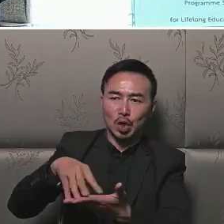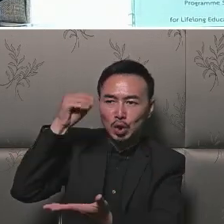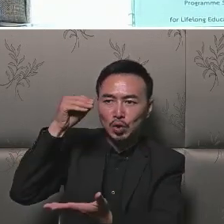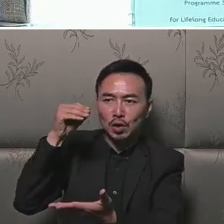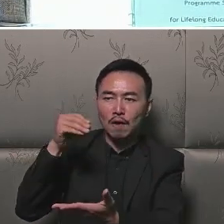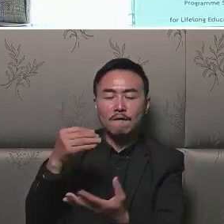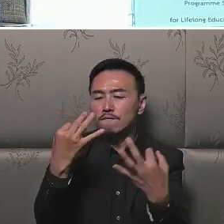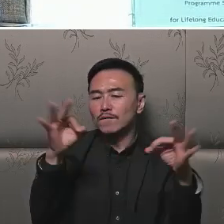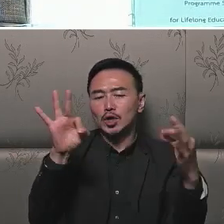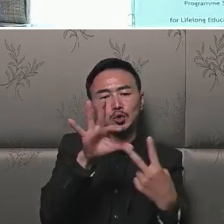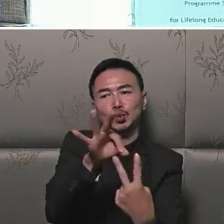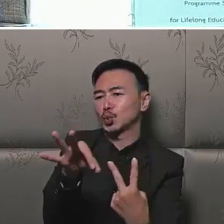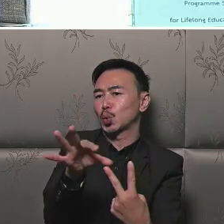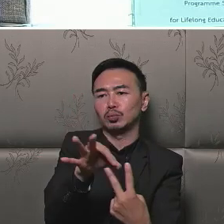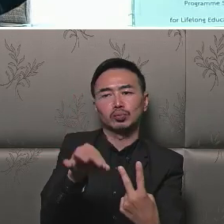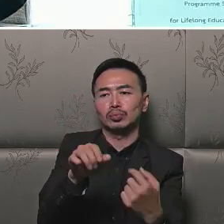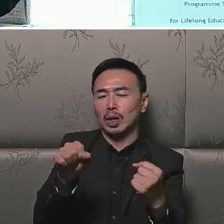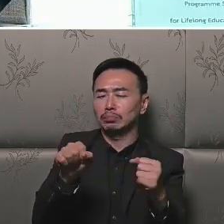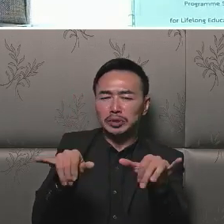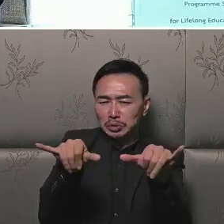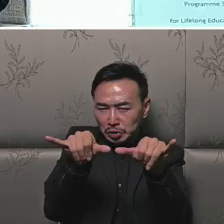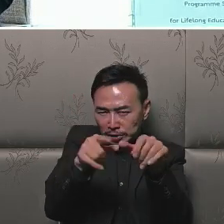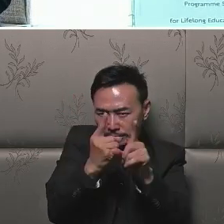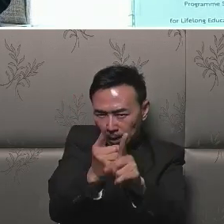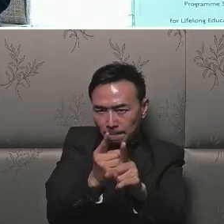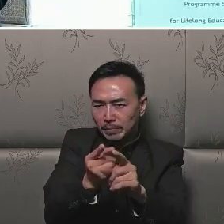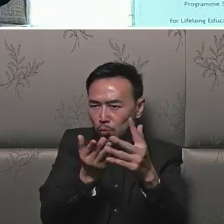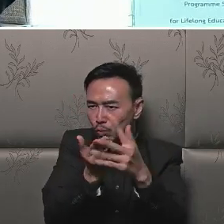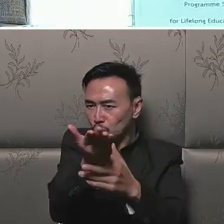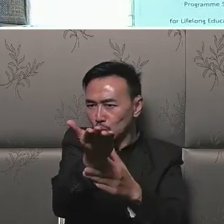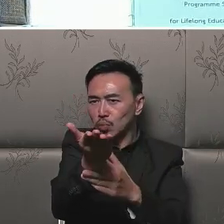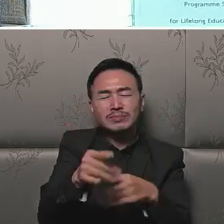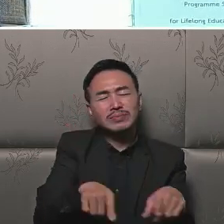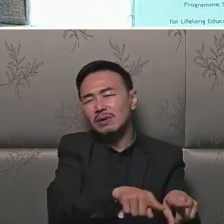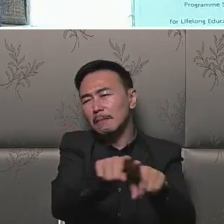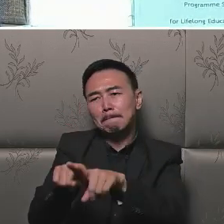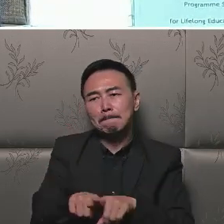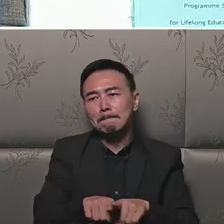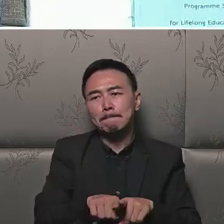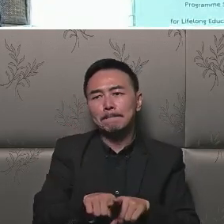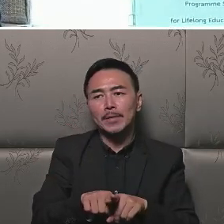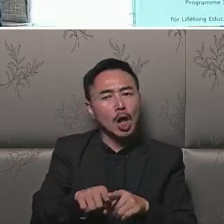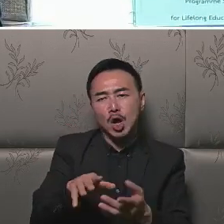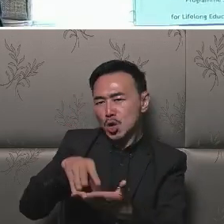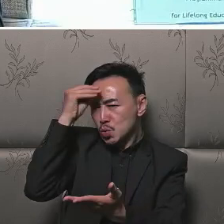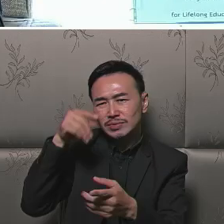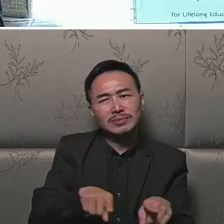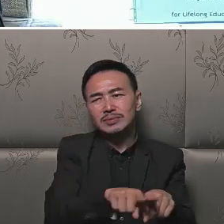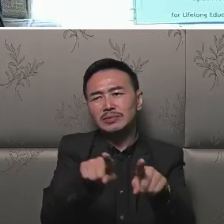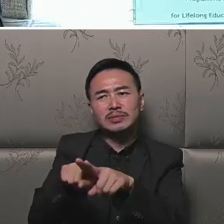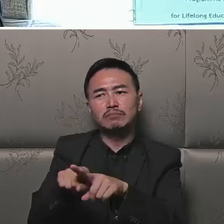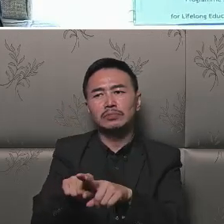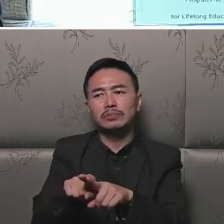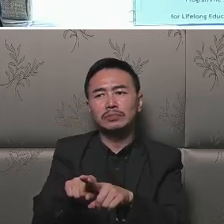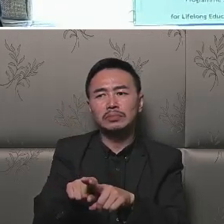required. So I guess it will take time. It took us more than 20. It's almost 30